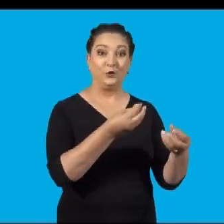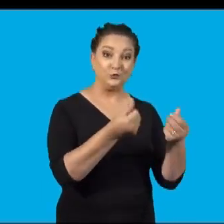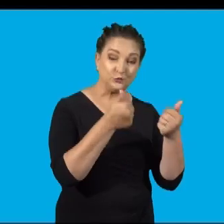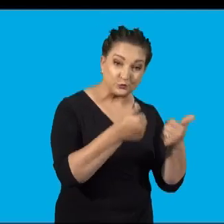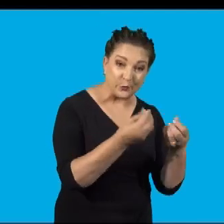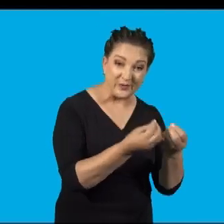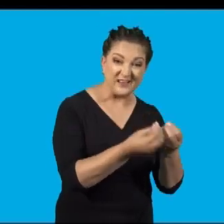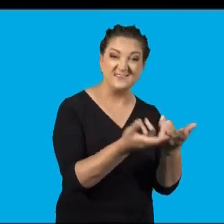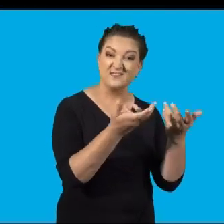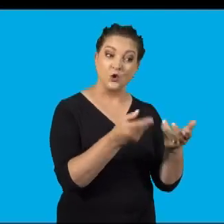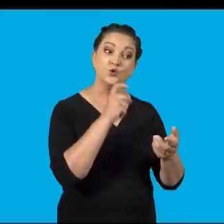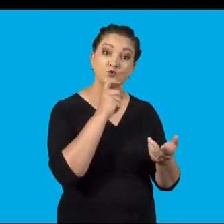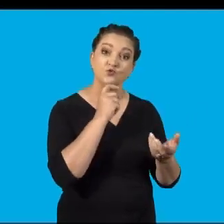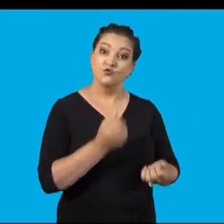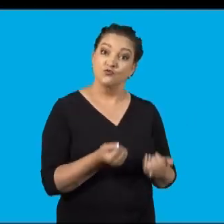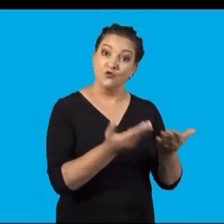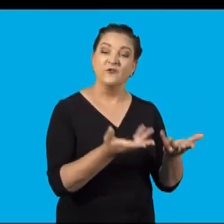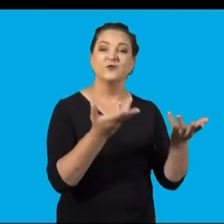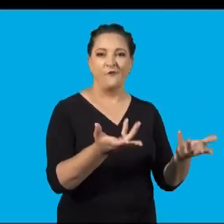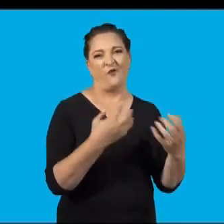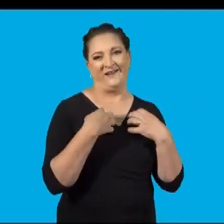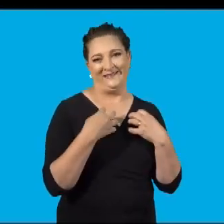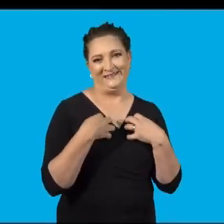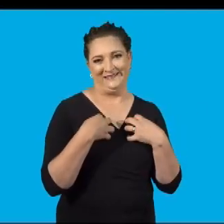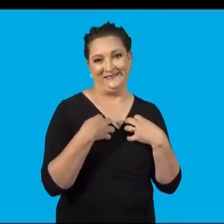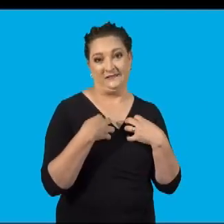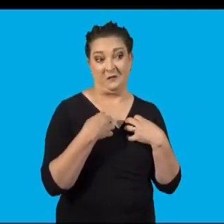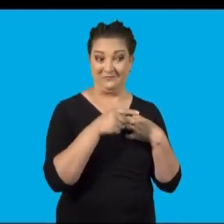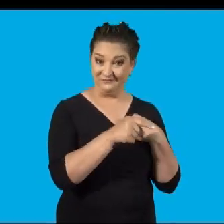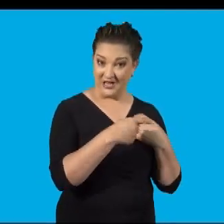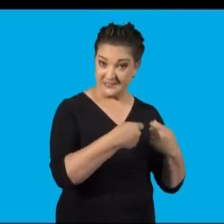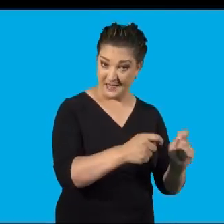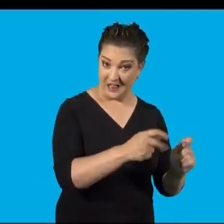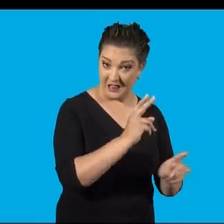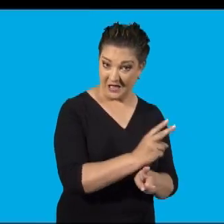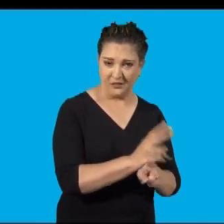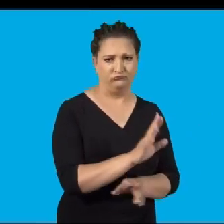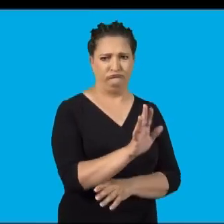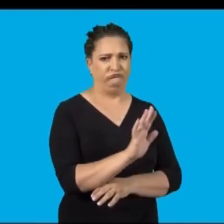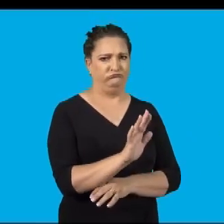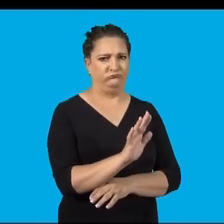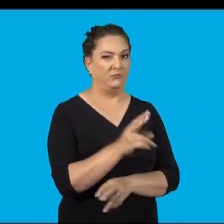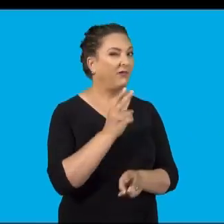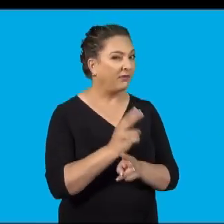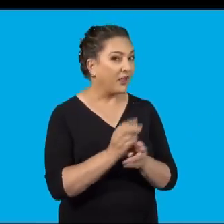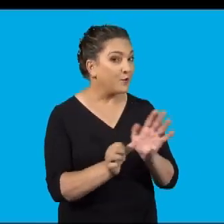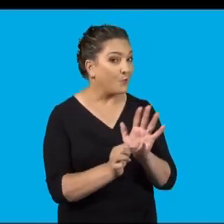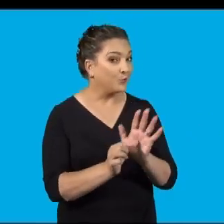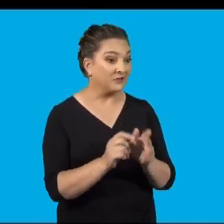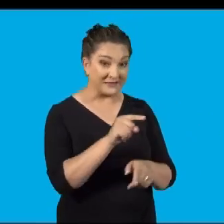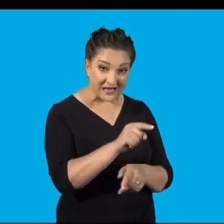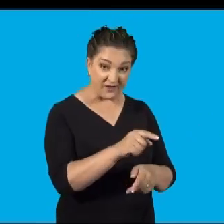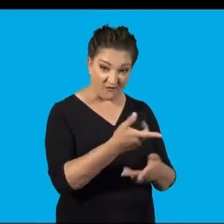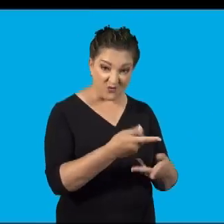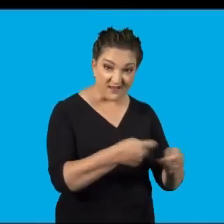company's goods as well as services. These assets are not intended for resale, very key. They are not intended for resale and